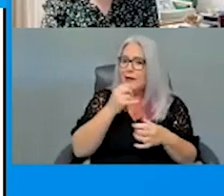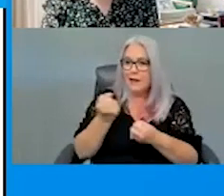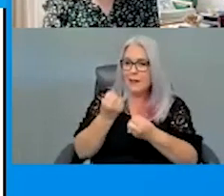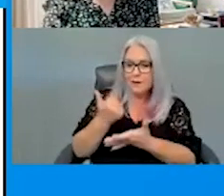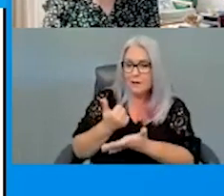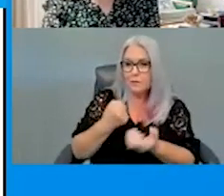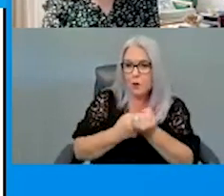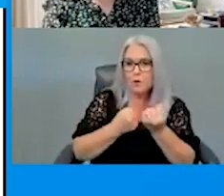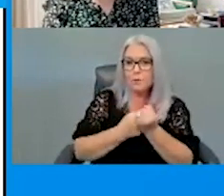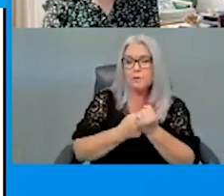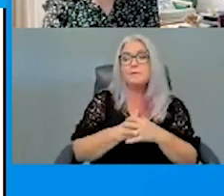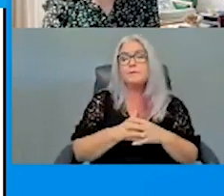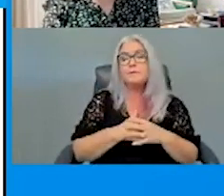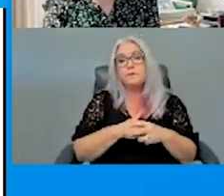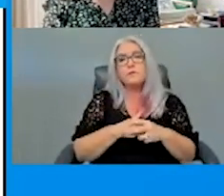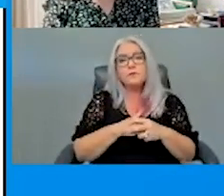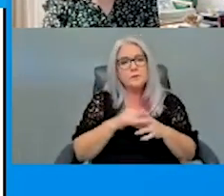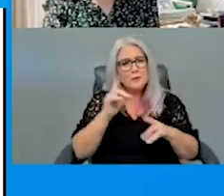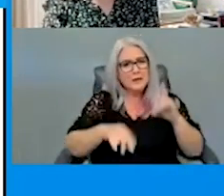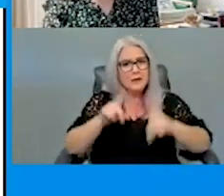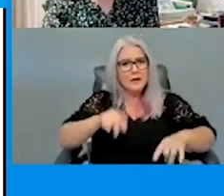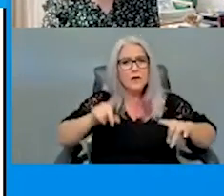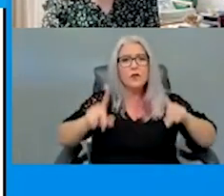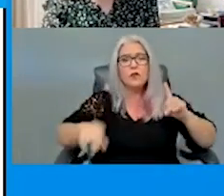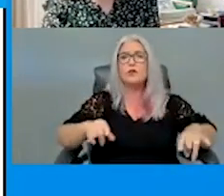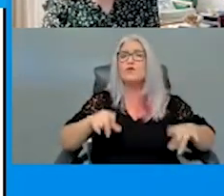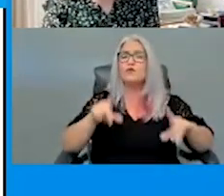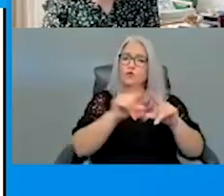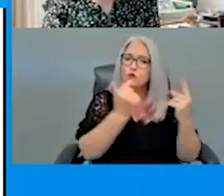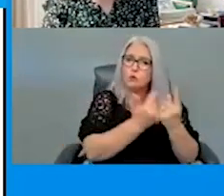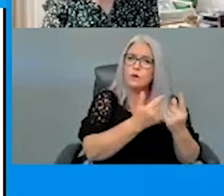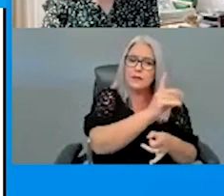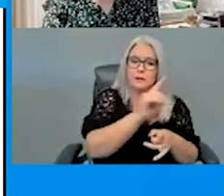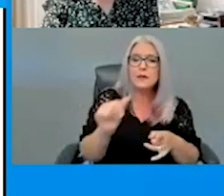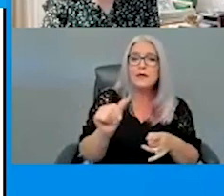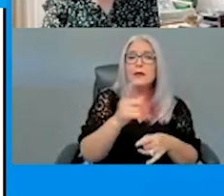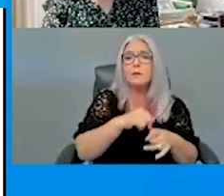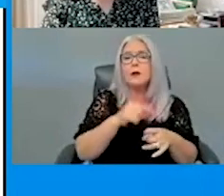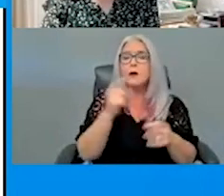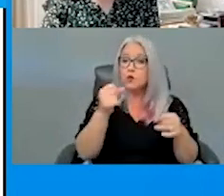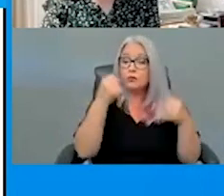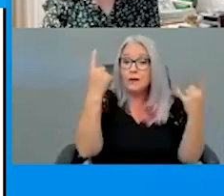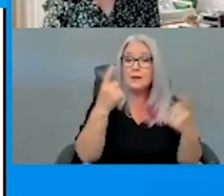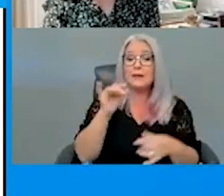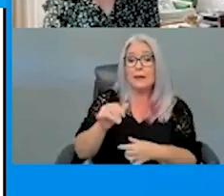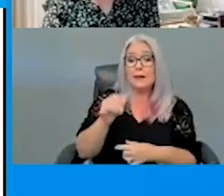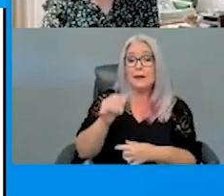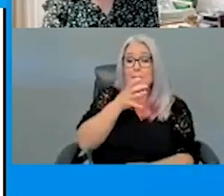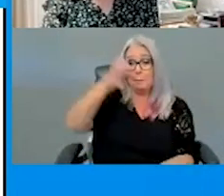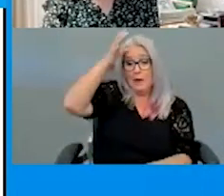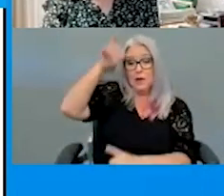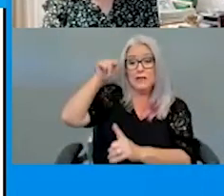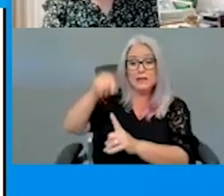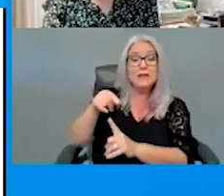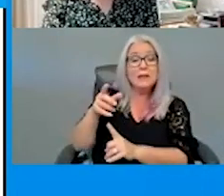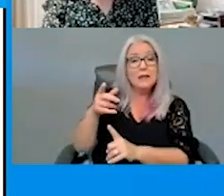across a diverse group, which is parents with disabilities, but just recognizing that some of the more typical places